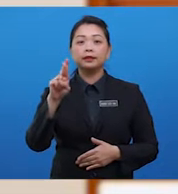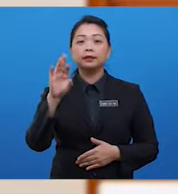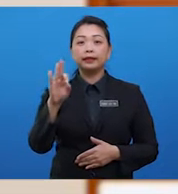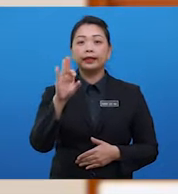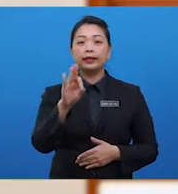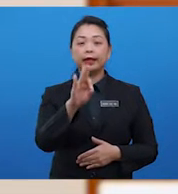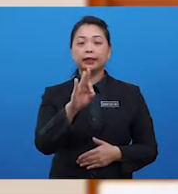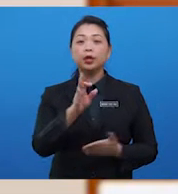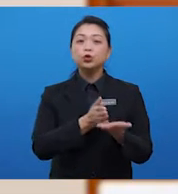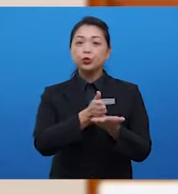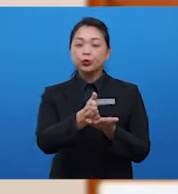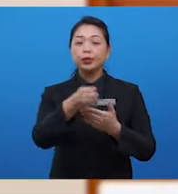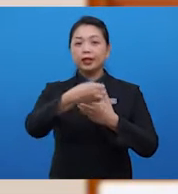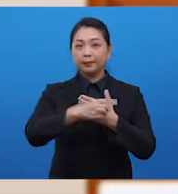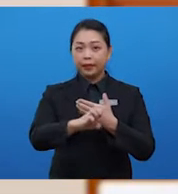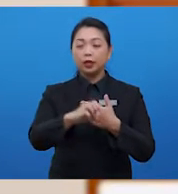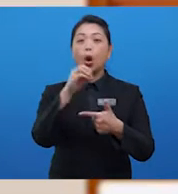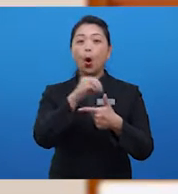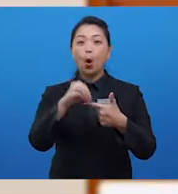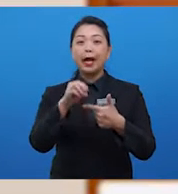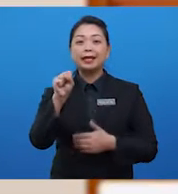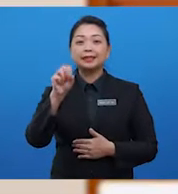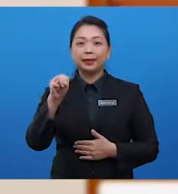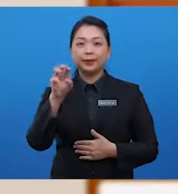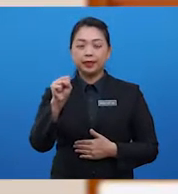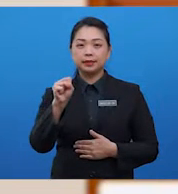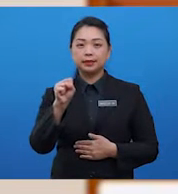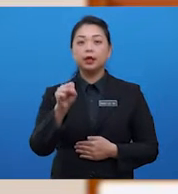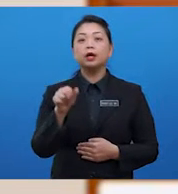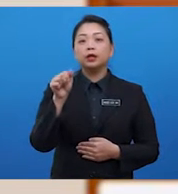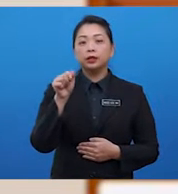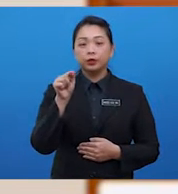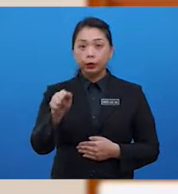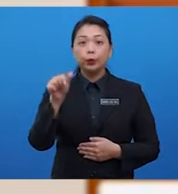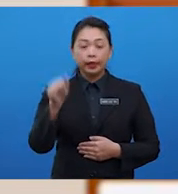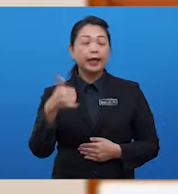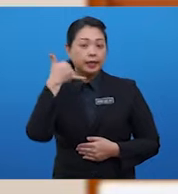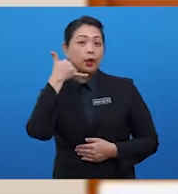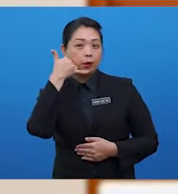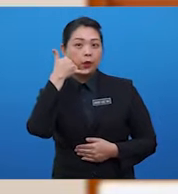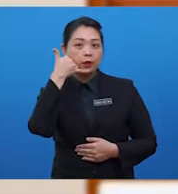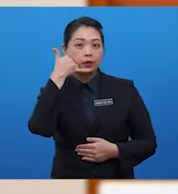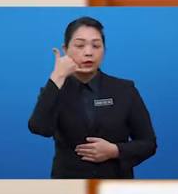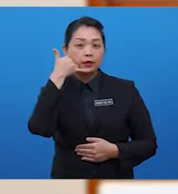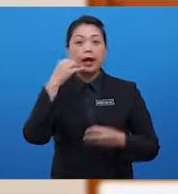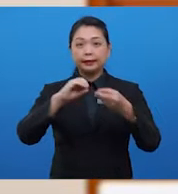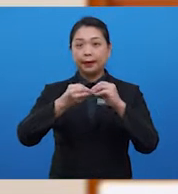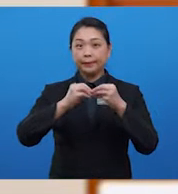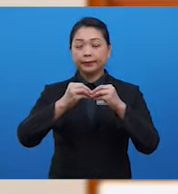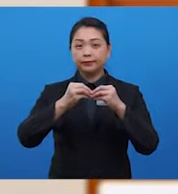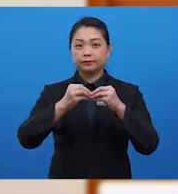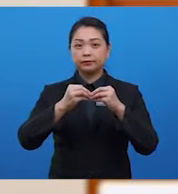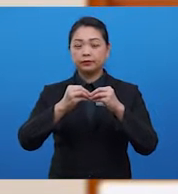Cyber999 through email or SMS. You can even call their hotline number. We